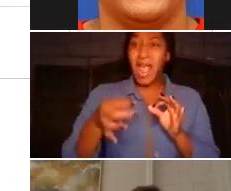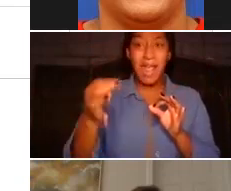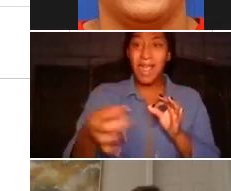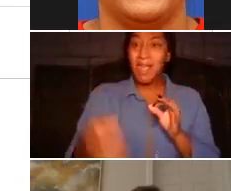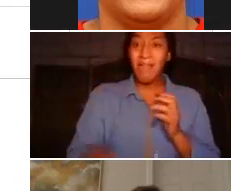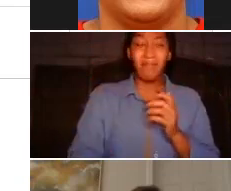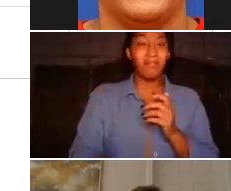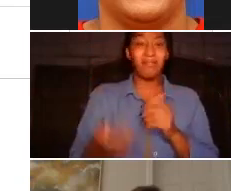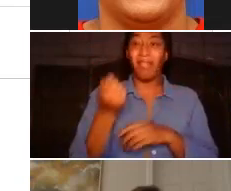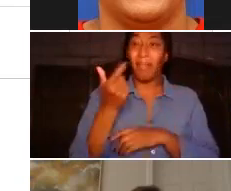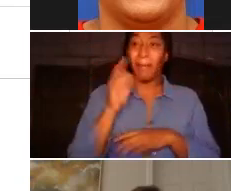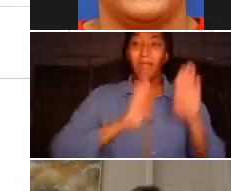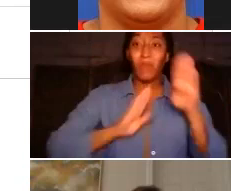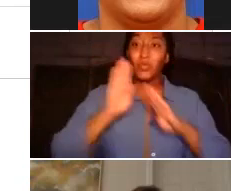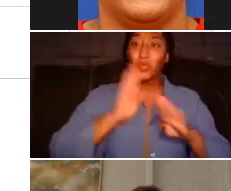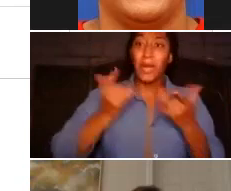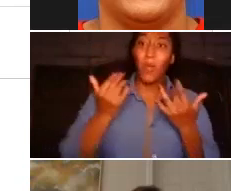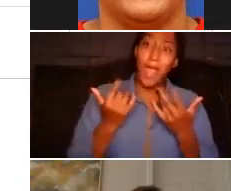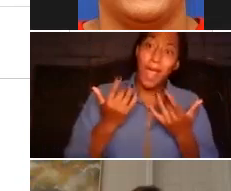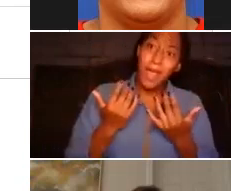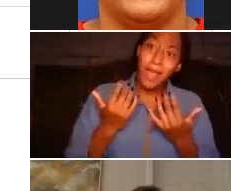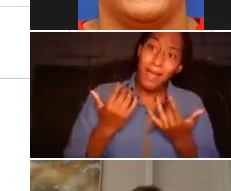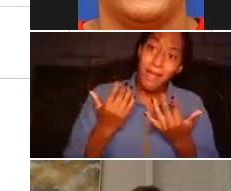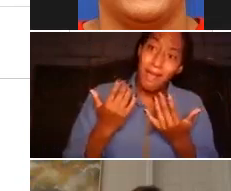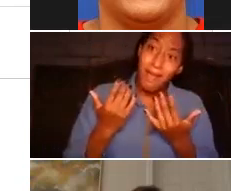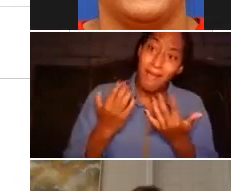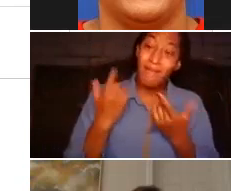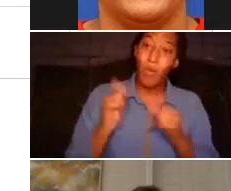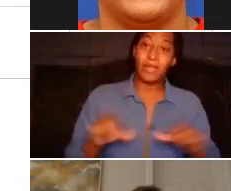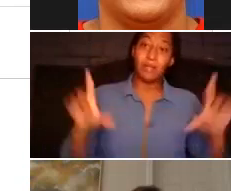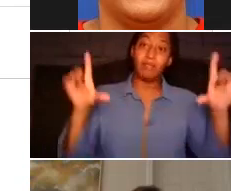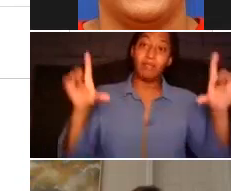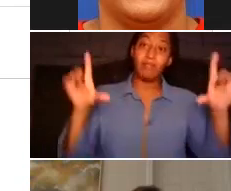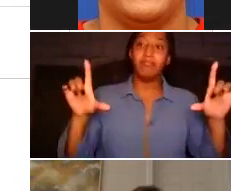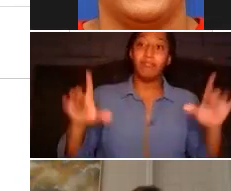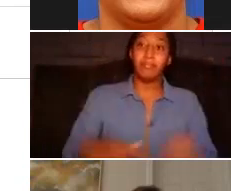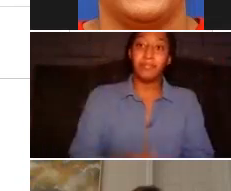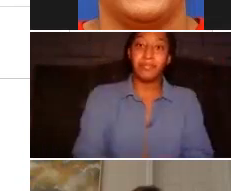little bit frustrating, to be honest, that it's taking so long.